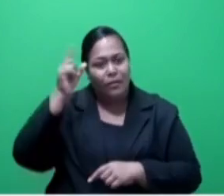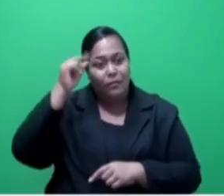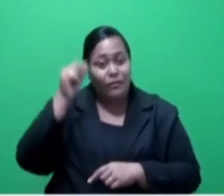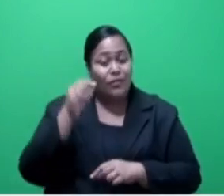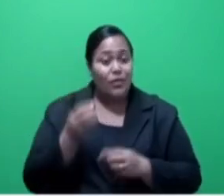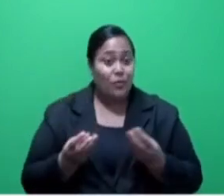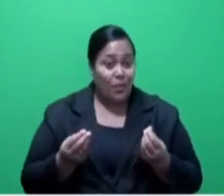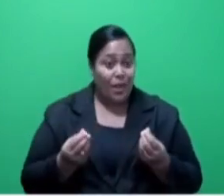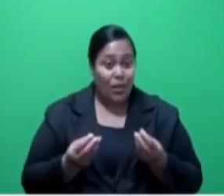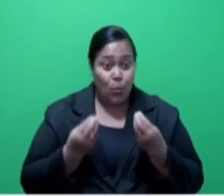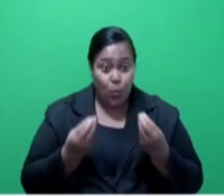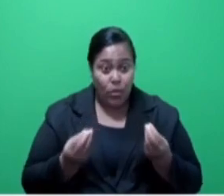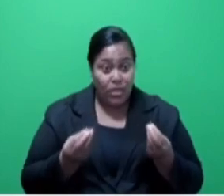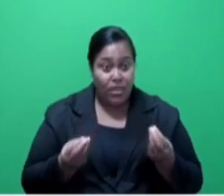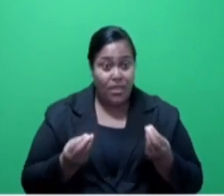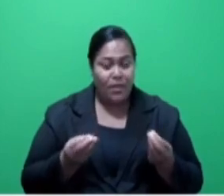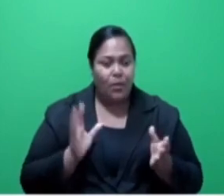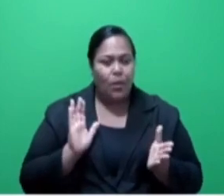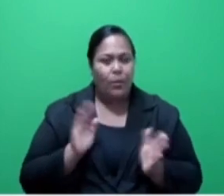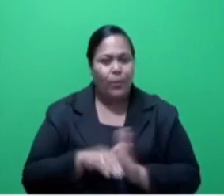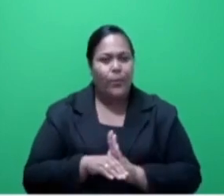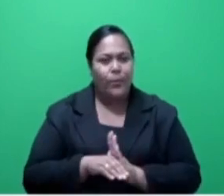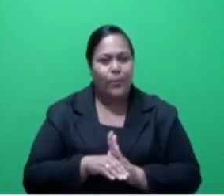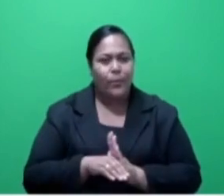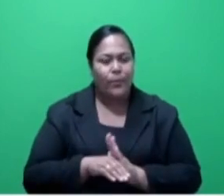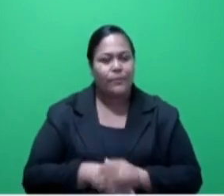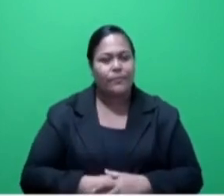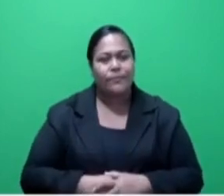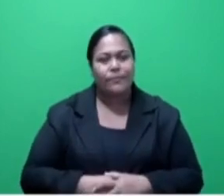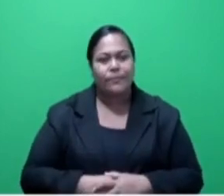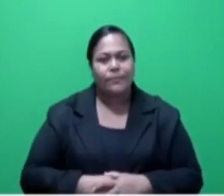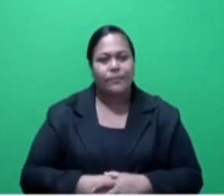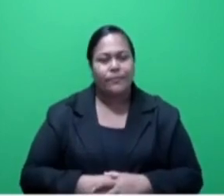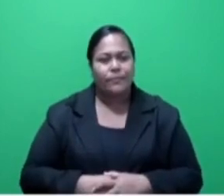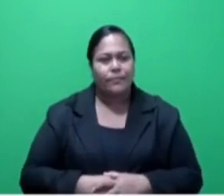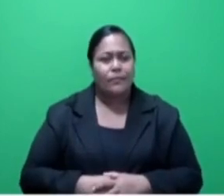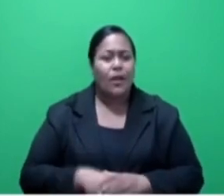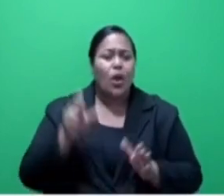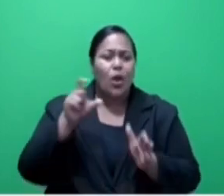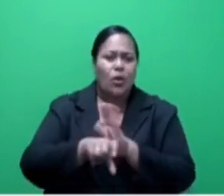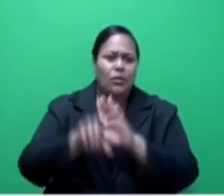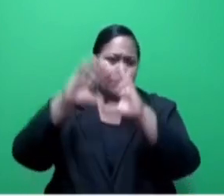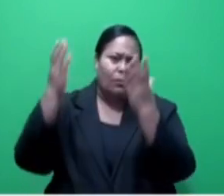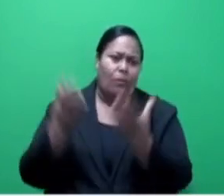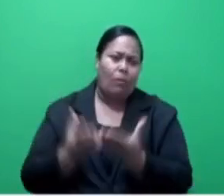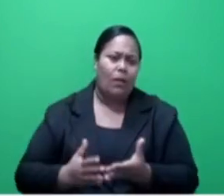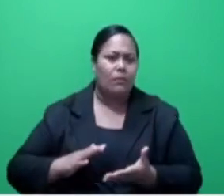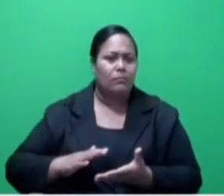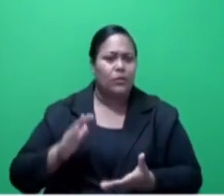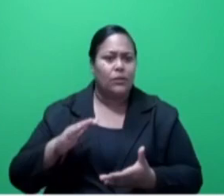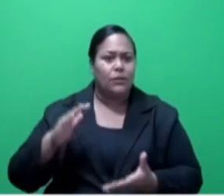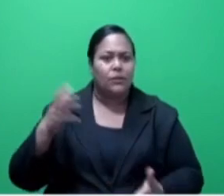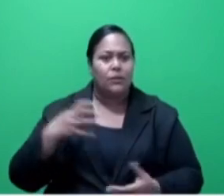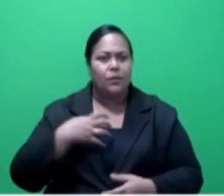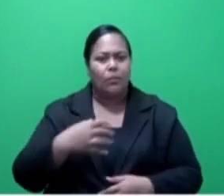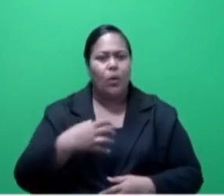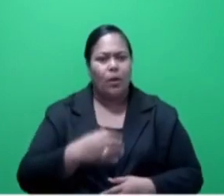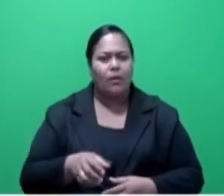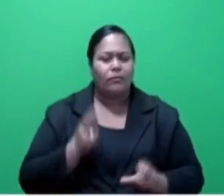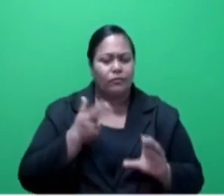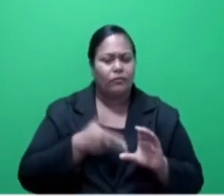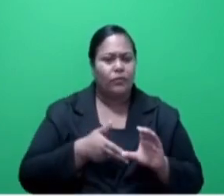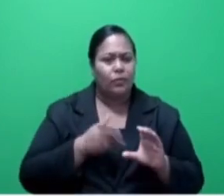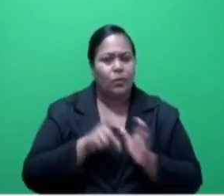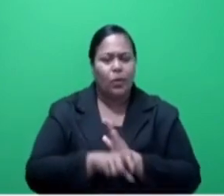devalued. As it is, the commodity prices in the world is rising. I highlighted that yesterday. World fuel prices